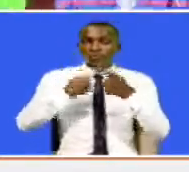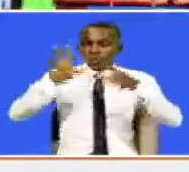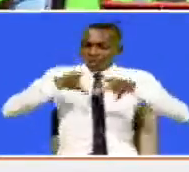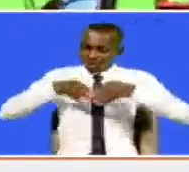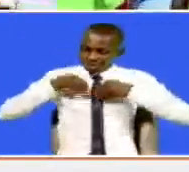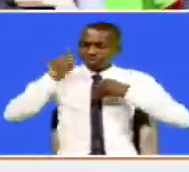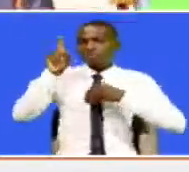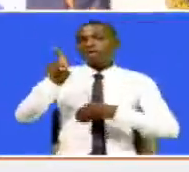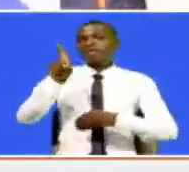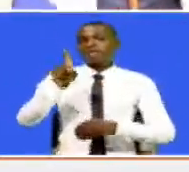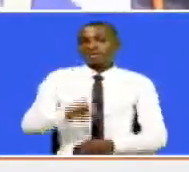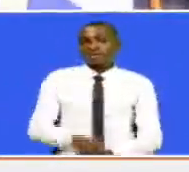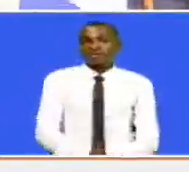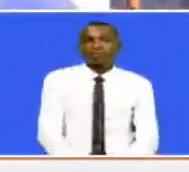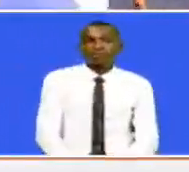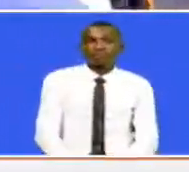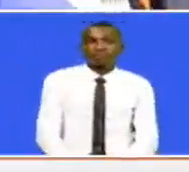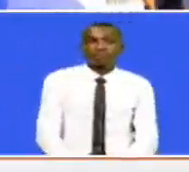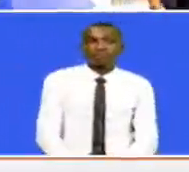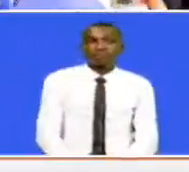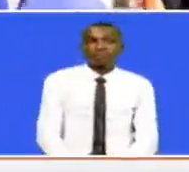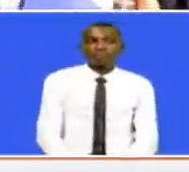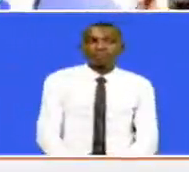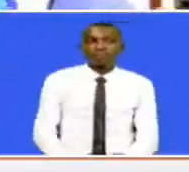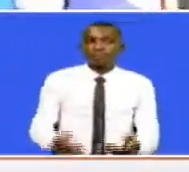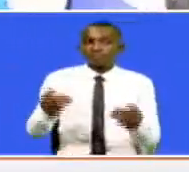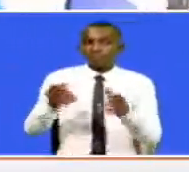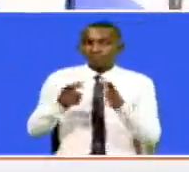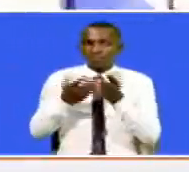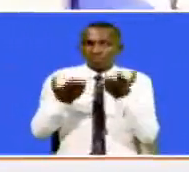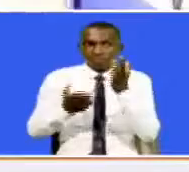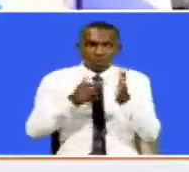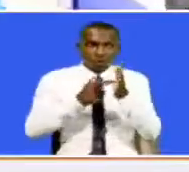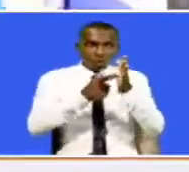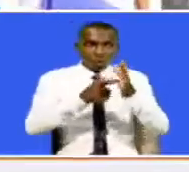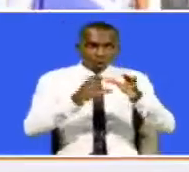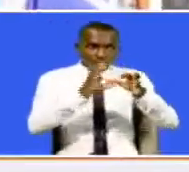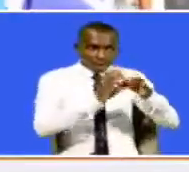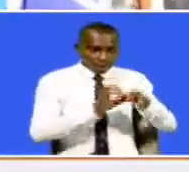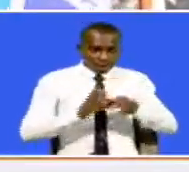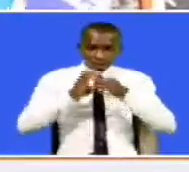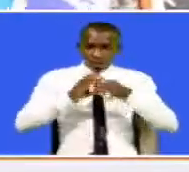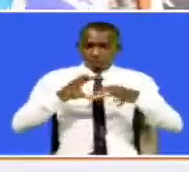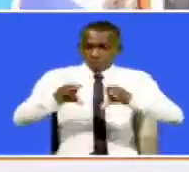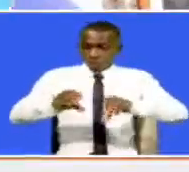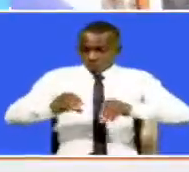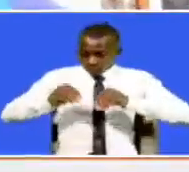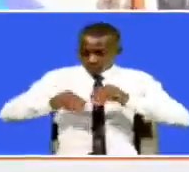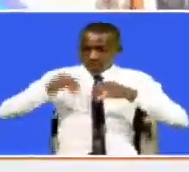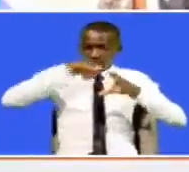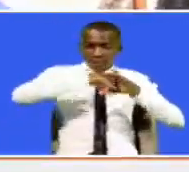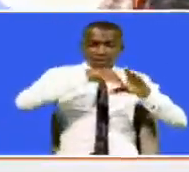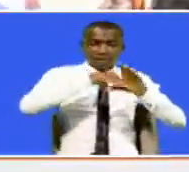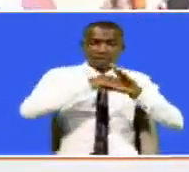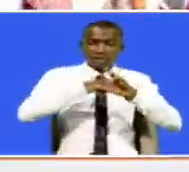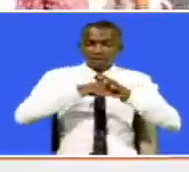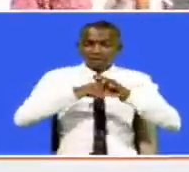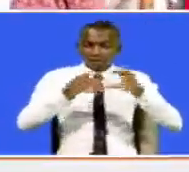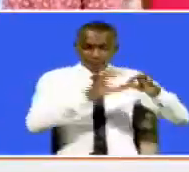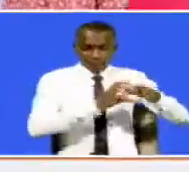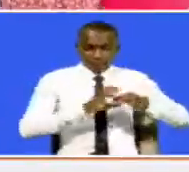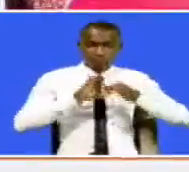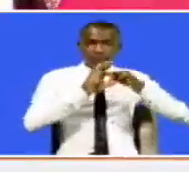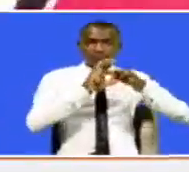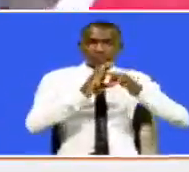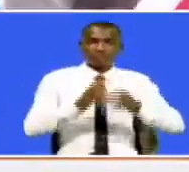it. Je, ni kiashiria kuwa Azimio wamechukua rasmi usukani wa upinzani? Daniel